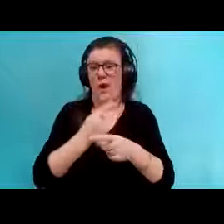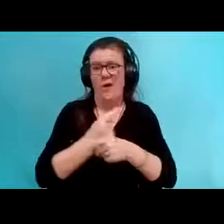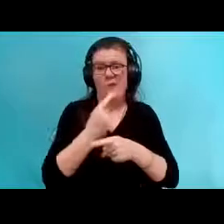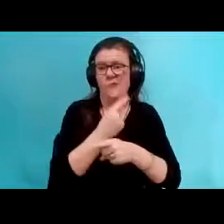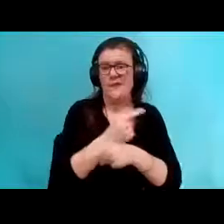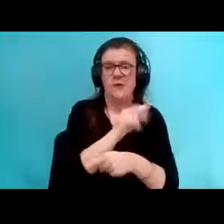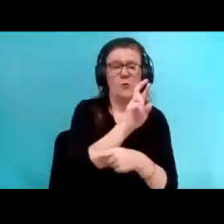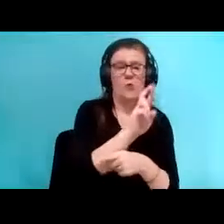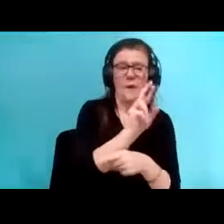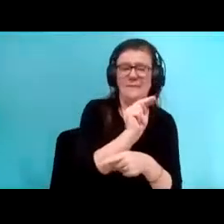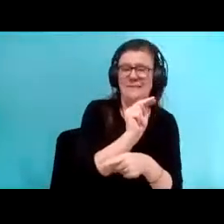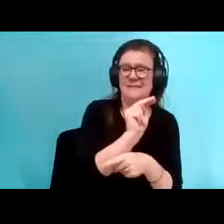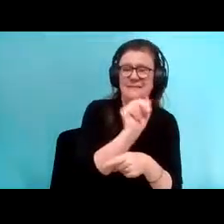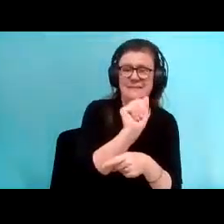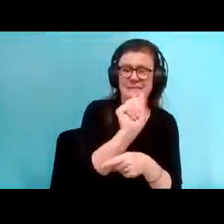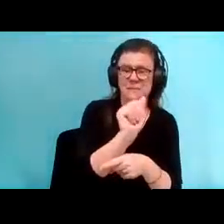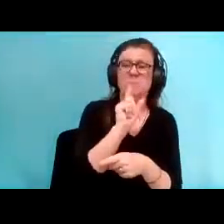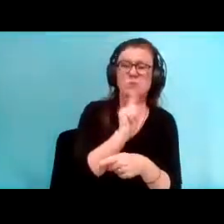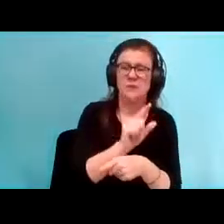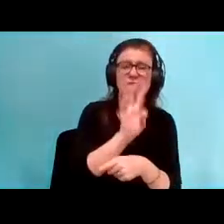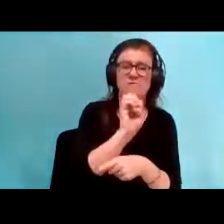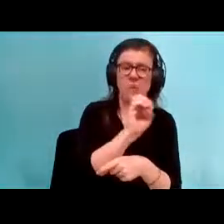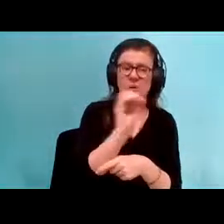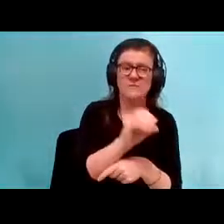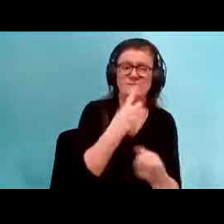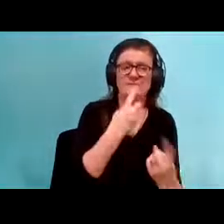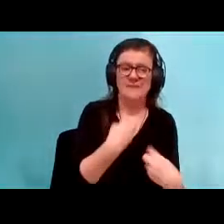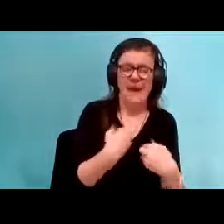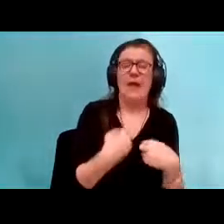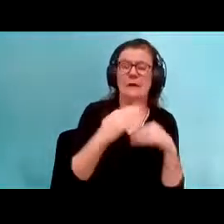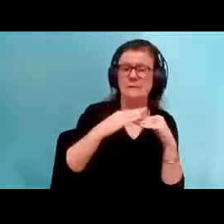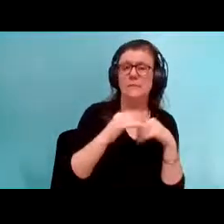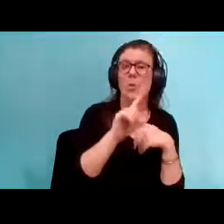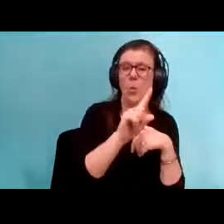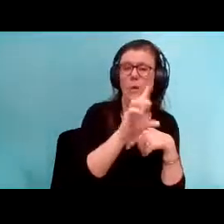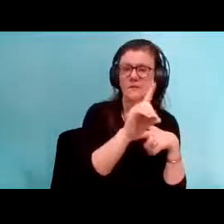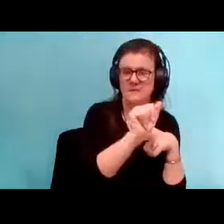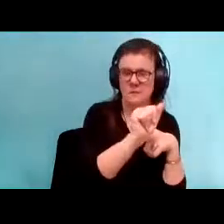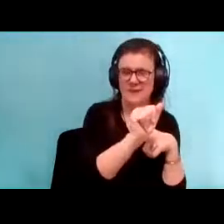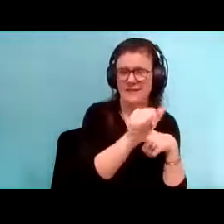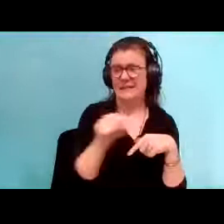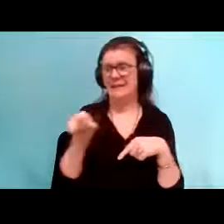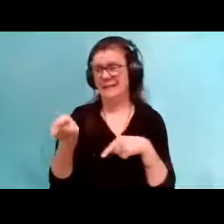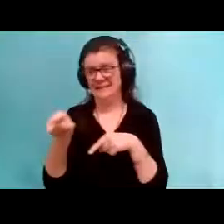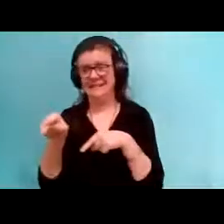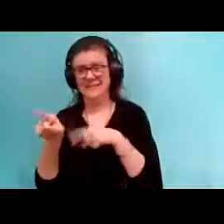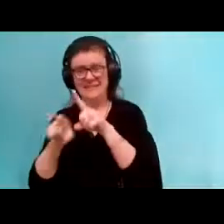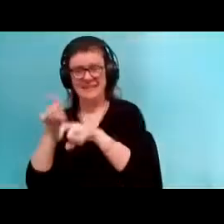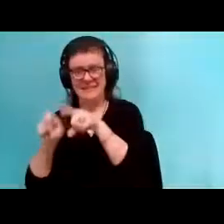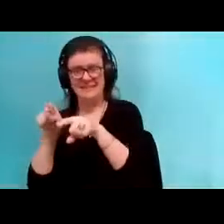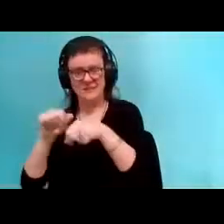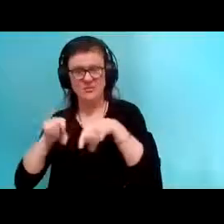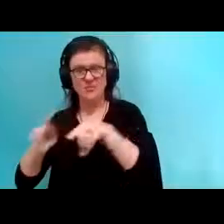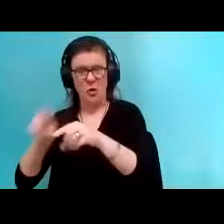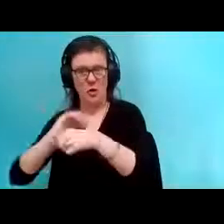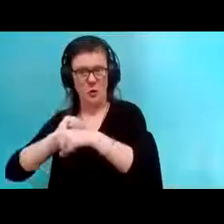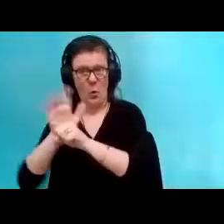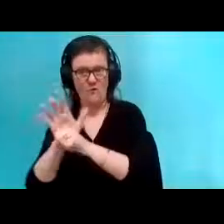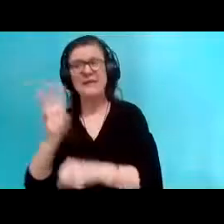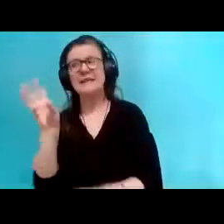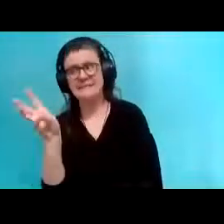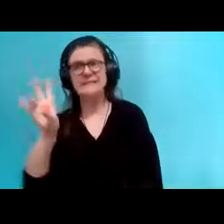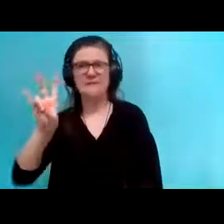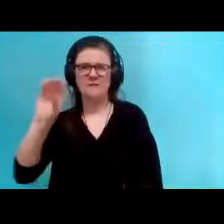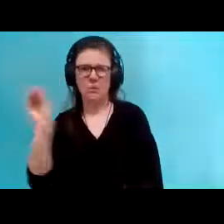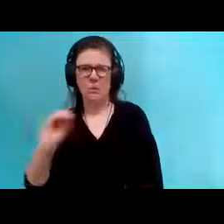assessment, on average 40% of respondents had at least one disability, which this jumped up to 67% in our COVID-19 rapid